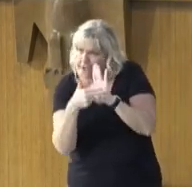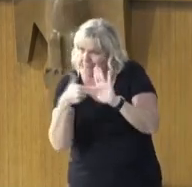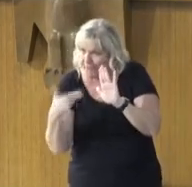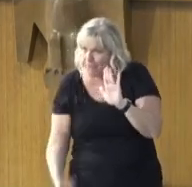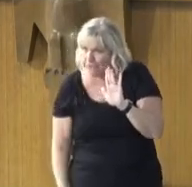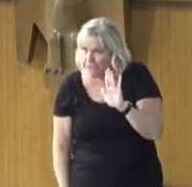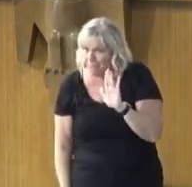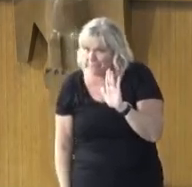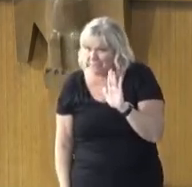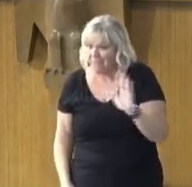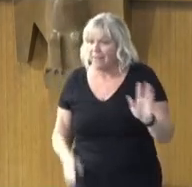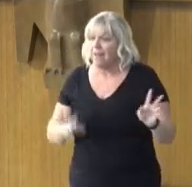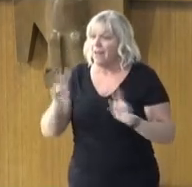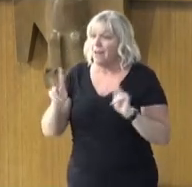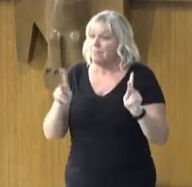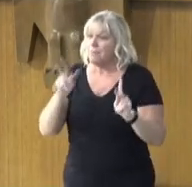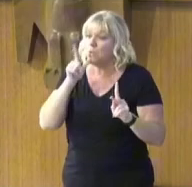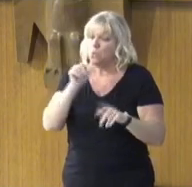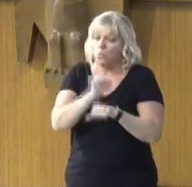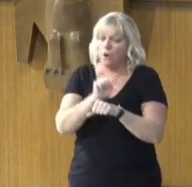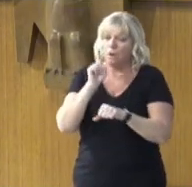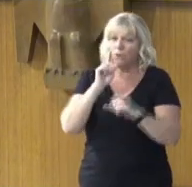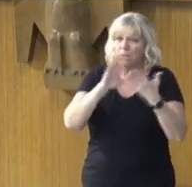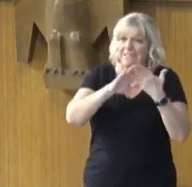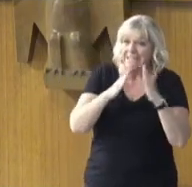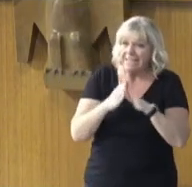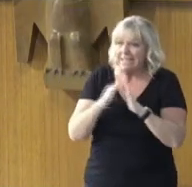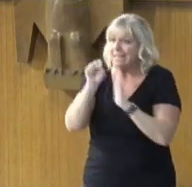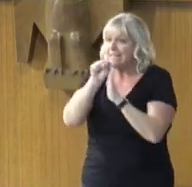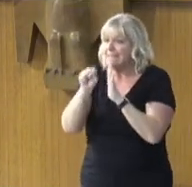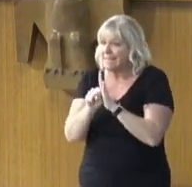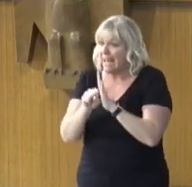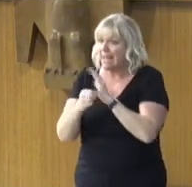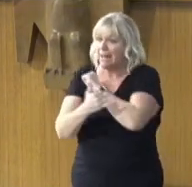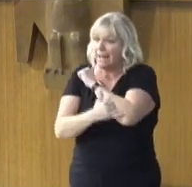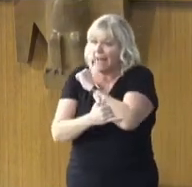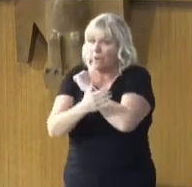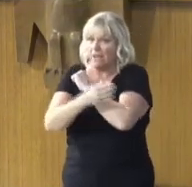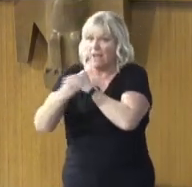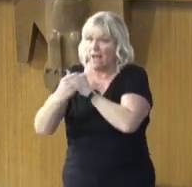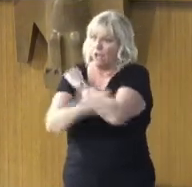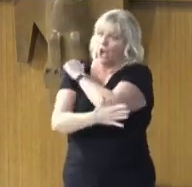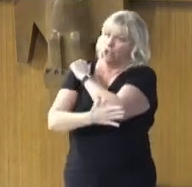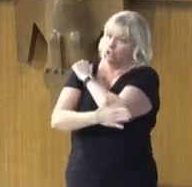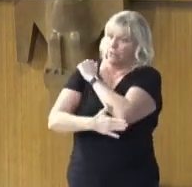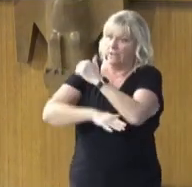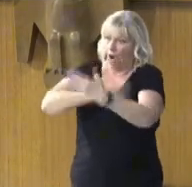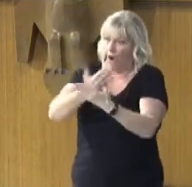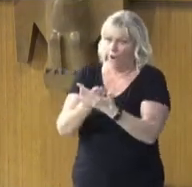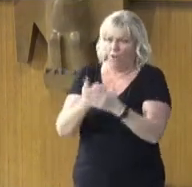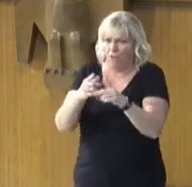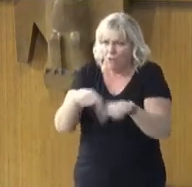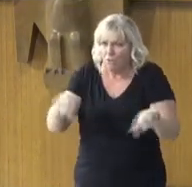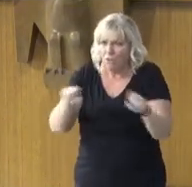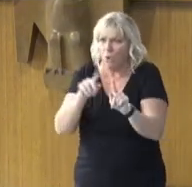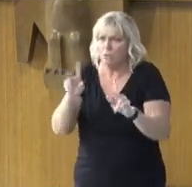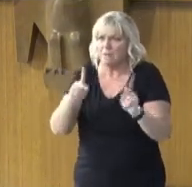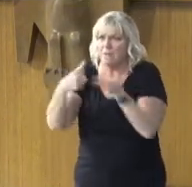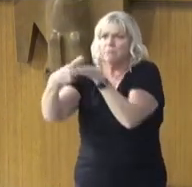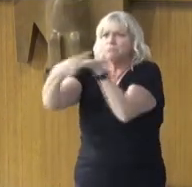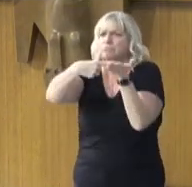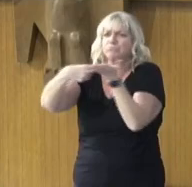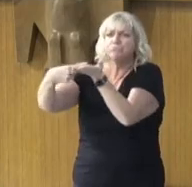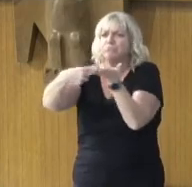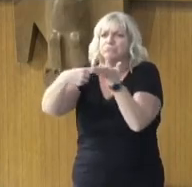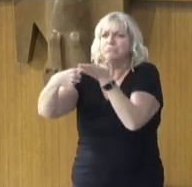People at the city and state and county level and at the national level are constantly having conversations to